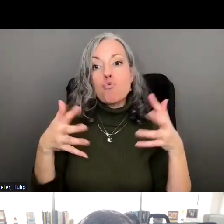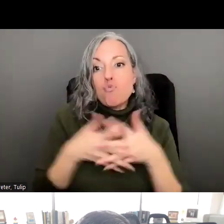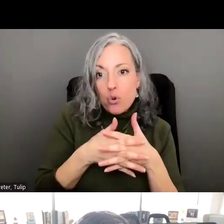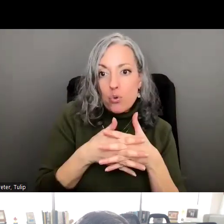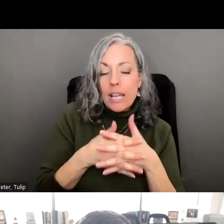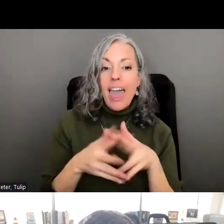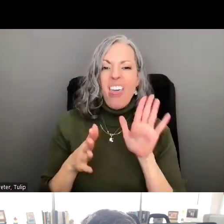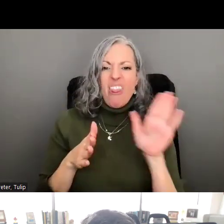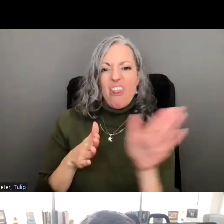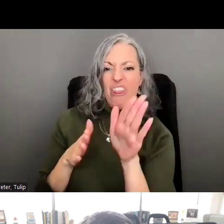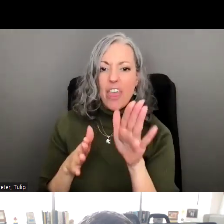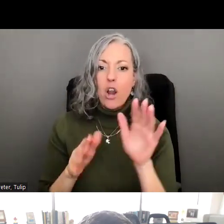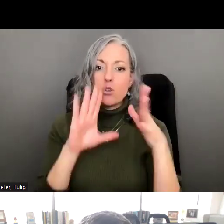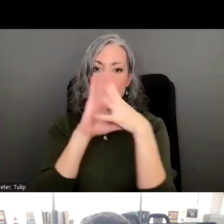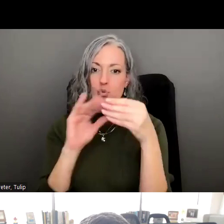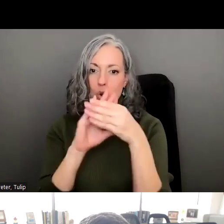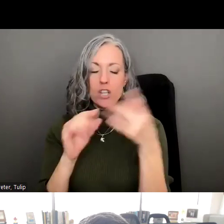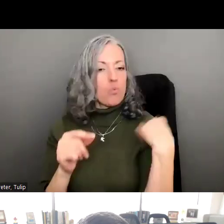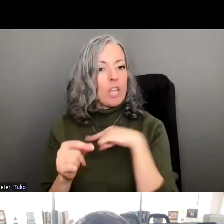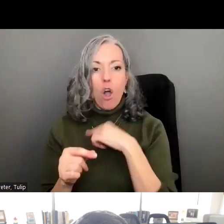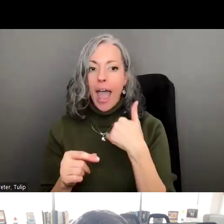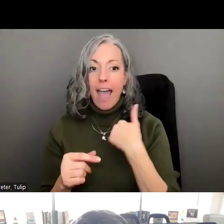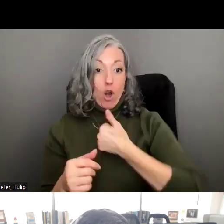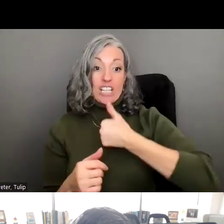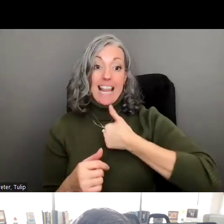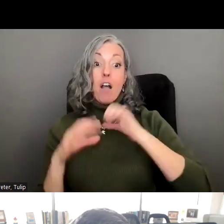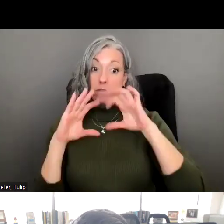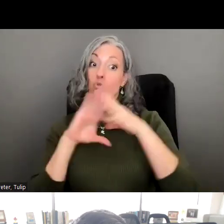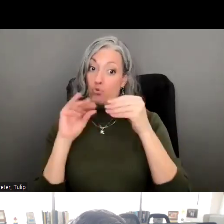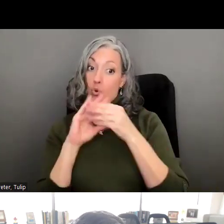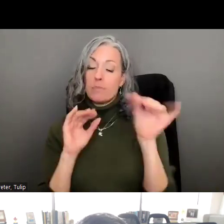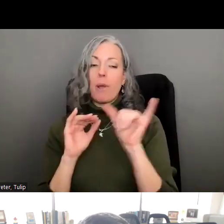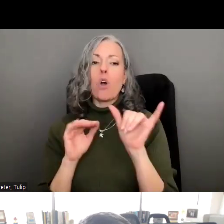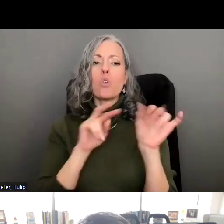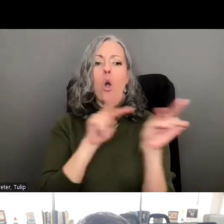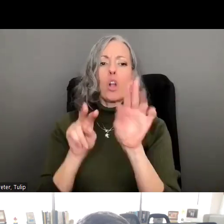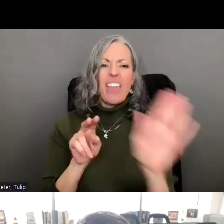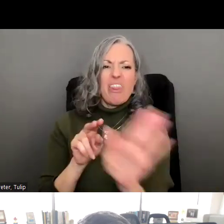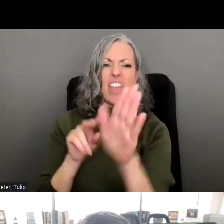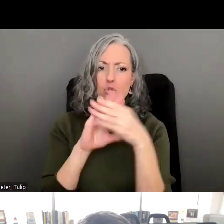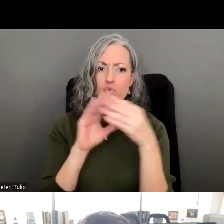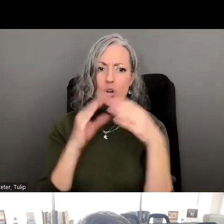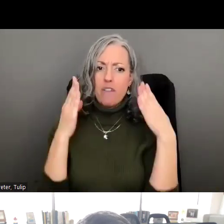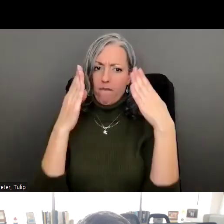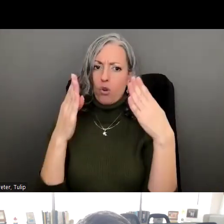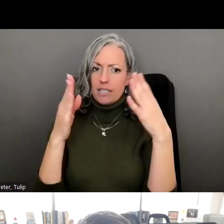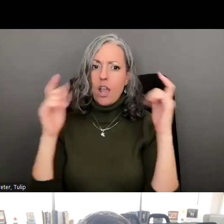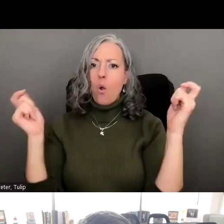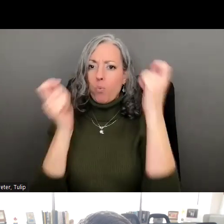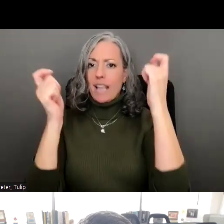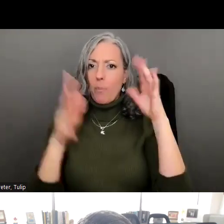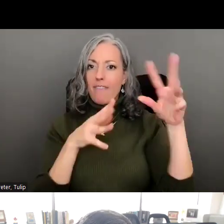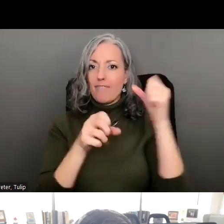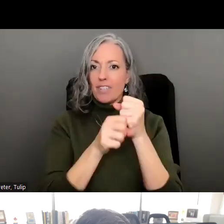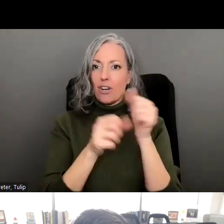individual stories that we all have ourselves, but also the stories that we're looking to highlight as we celebrate 50 years with the